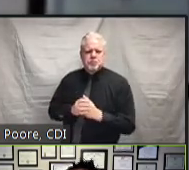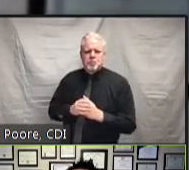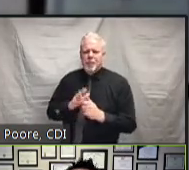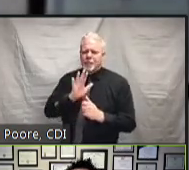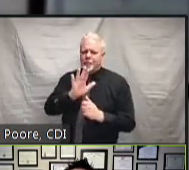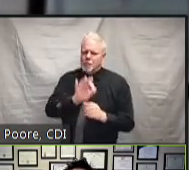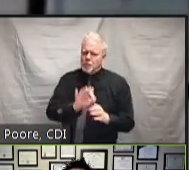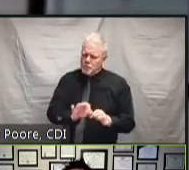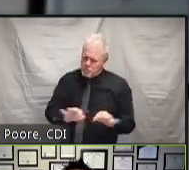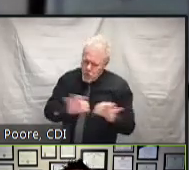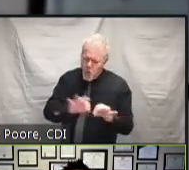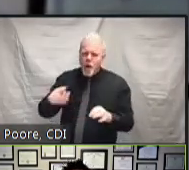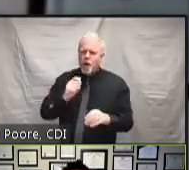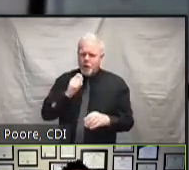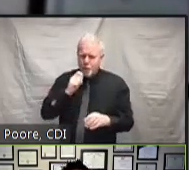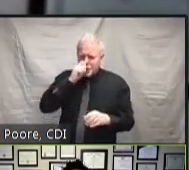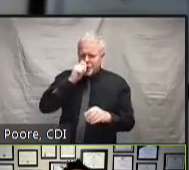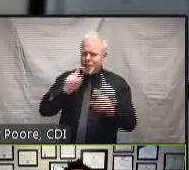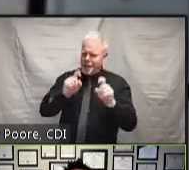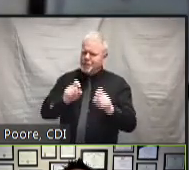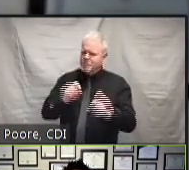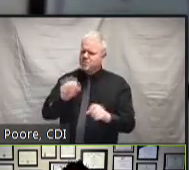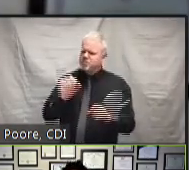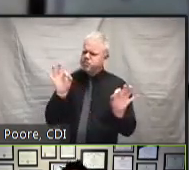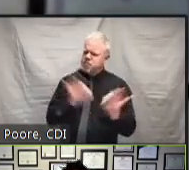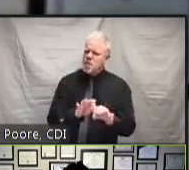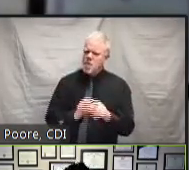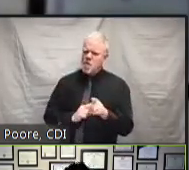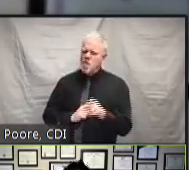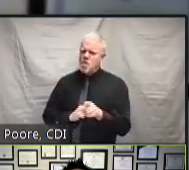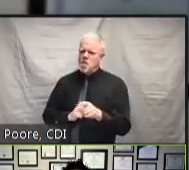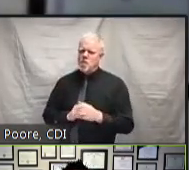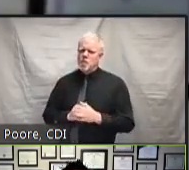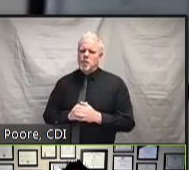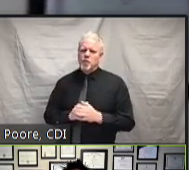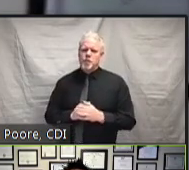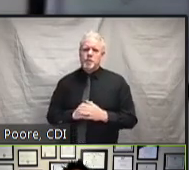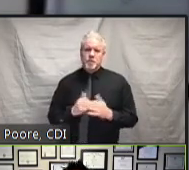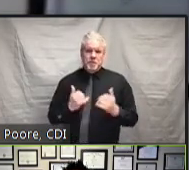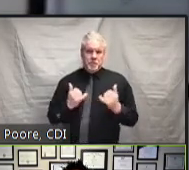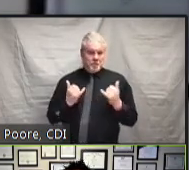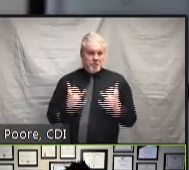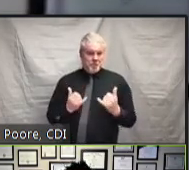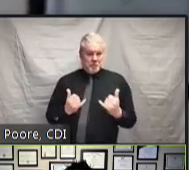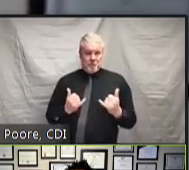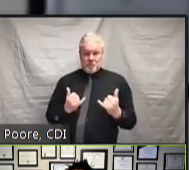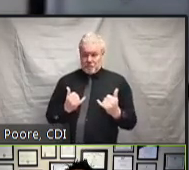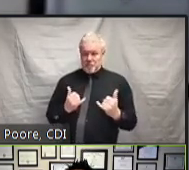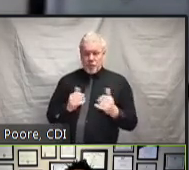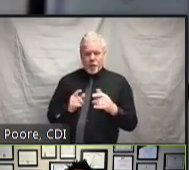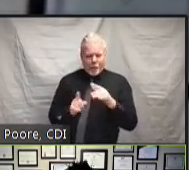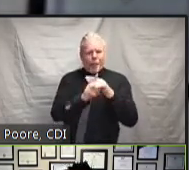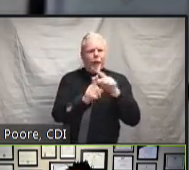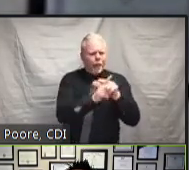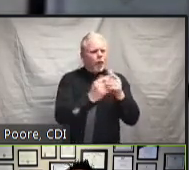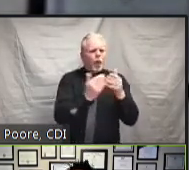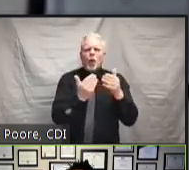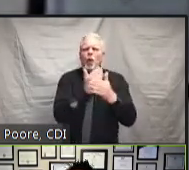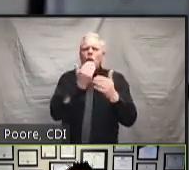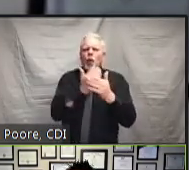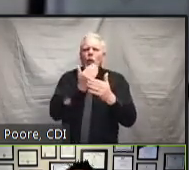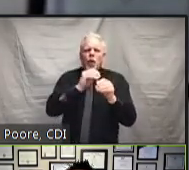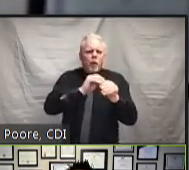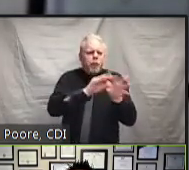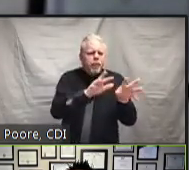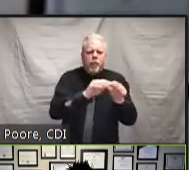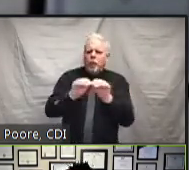these COVID-19 variants that we're now seeing across the globe. We've seen them in South Africa, in the UK, and in Brazil. We do have testing. We